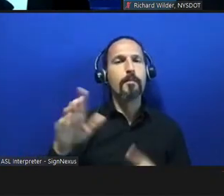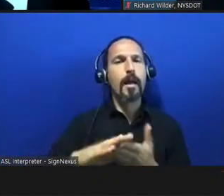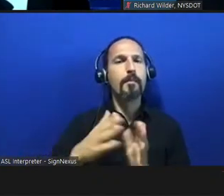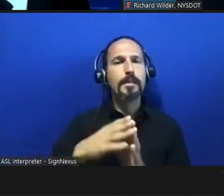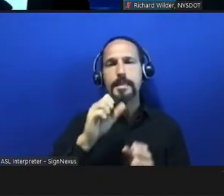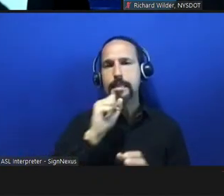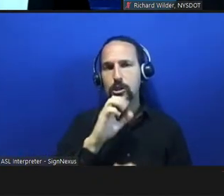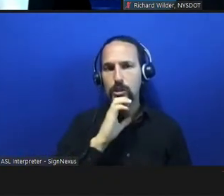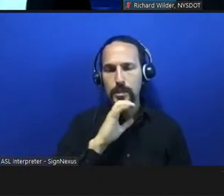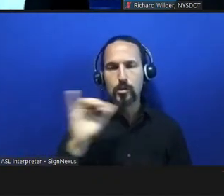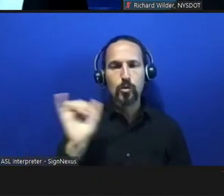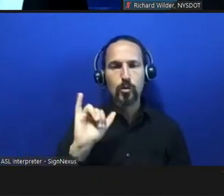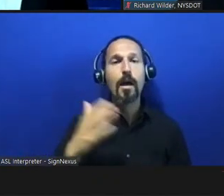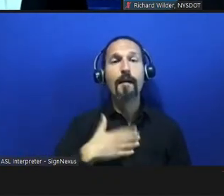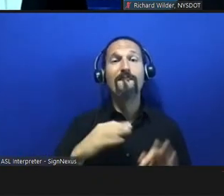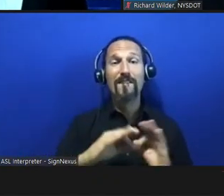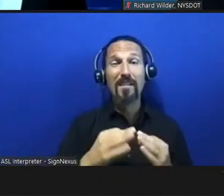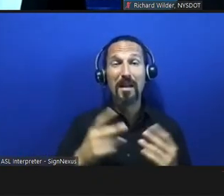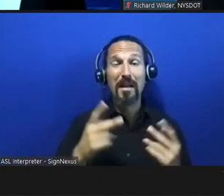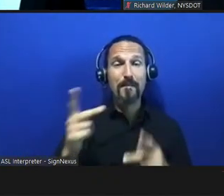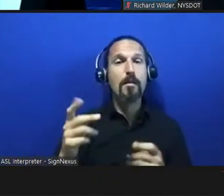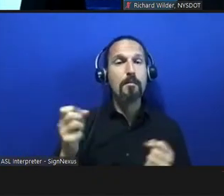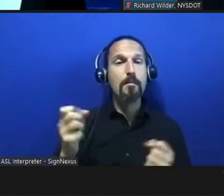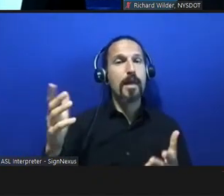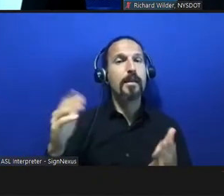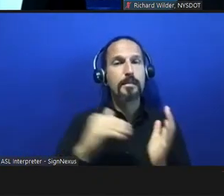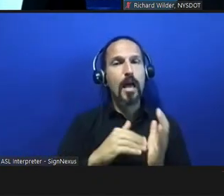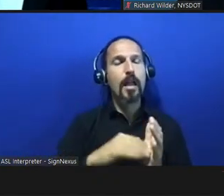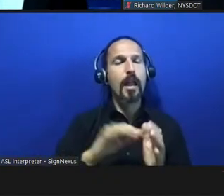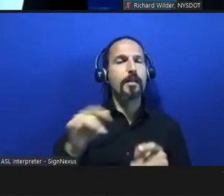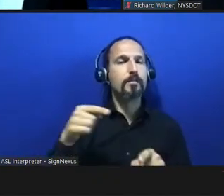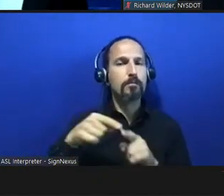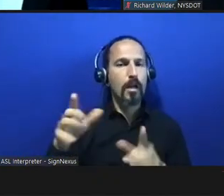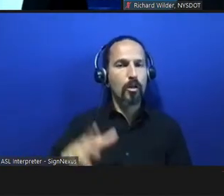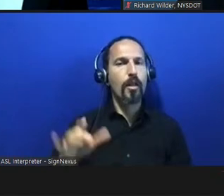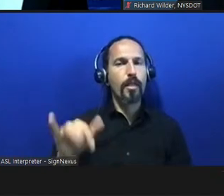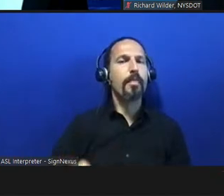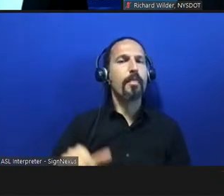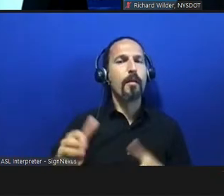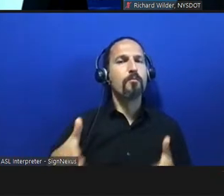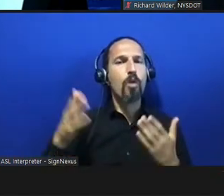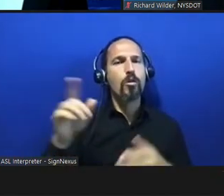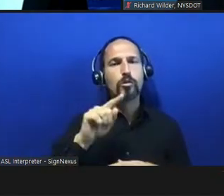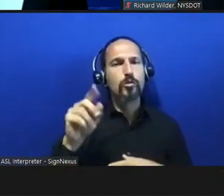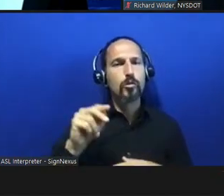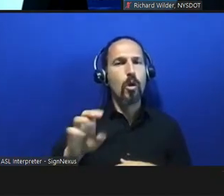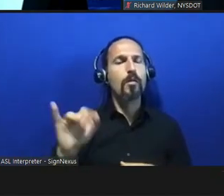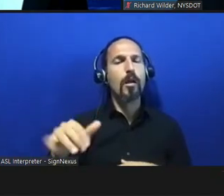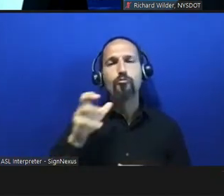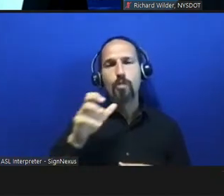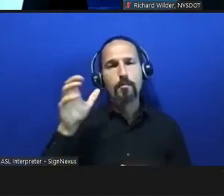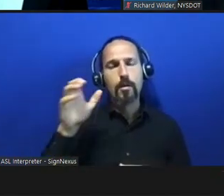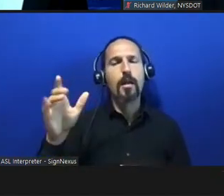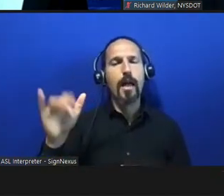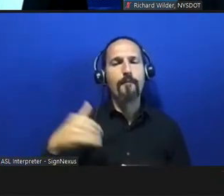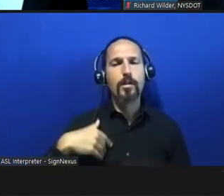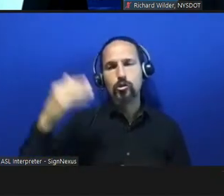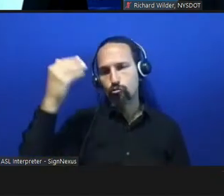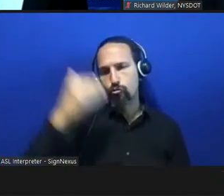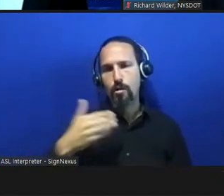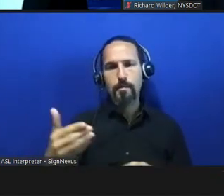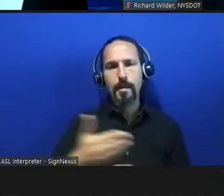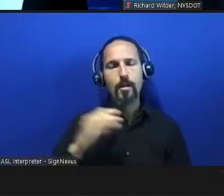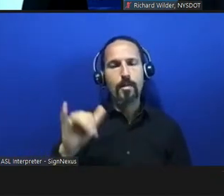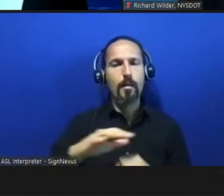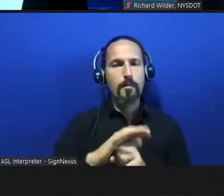citizen status my family visits multiple doctors and specialists in the proposed Zone including my grandparent who had a stroke right before the pandemic